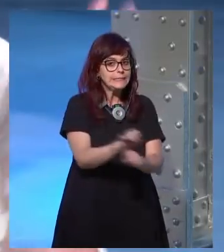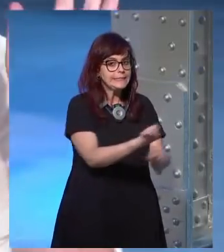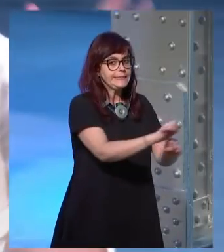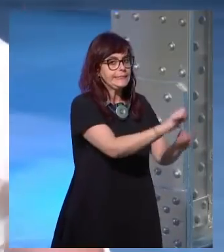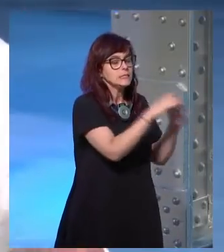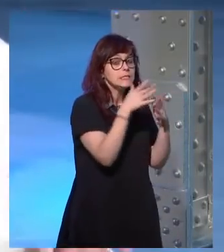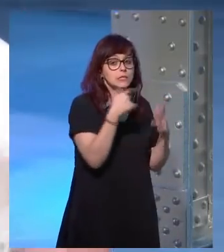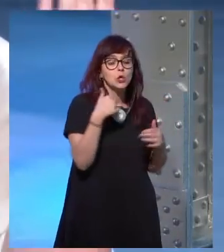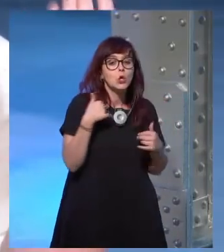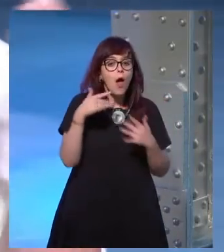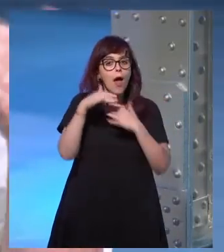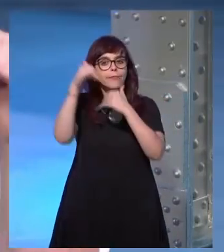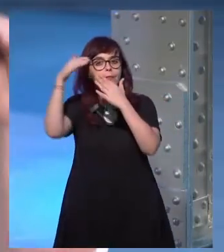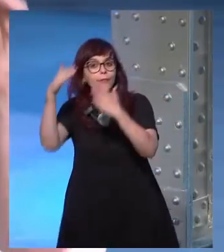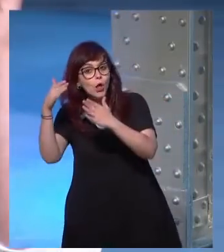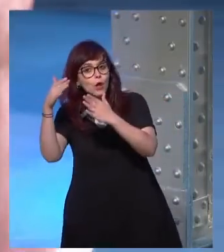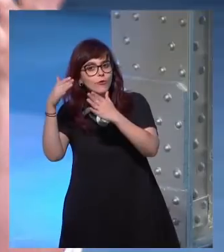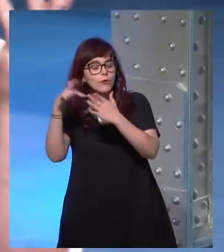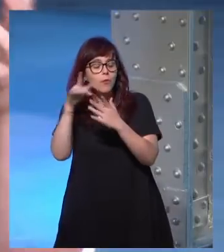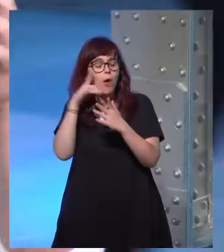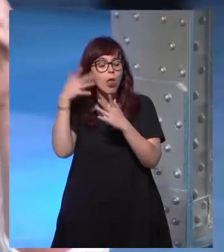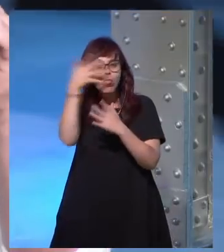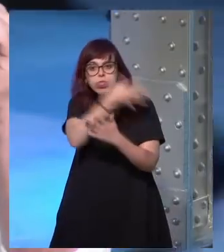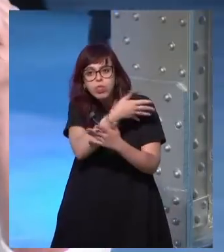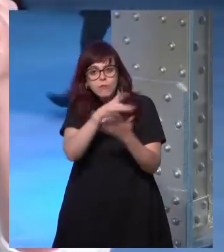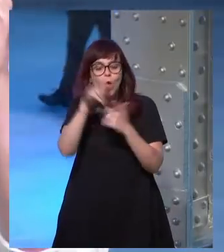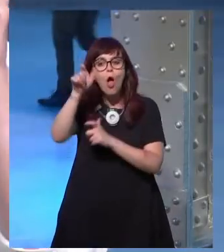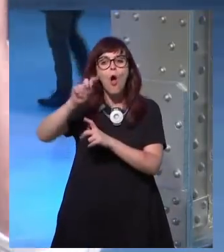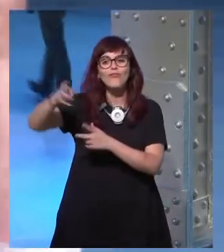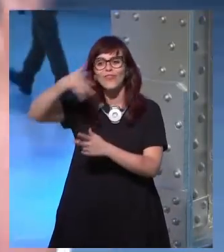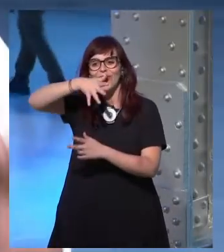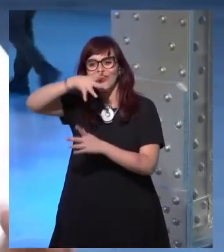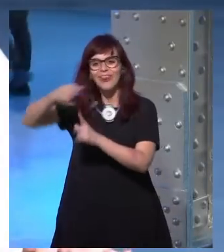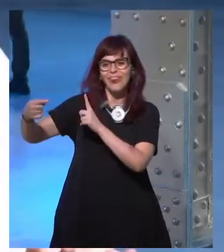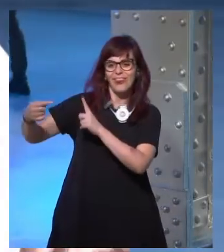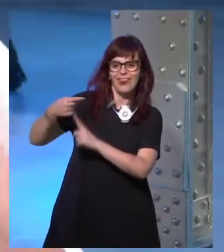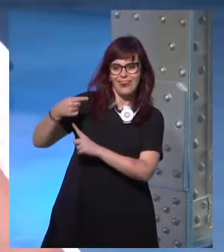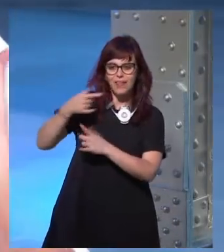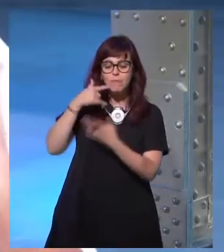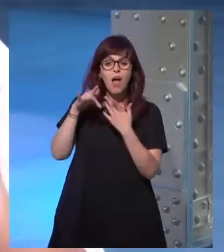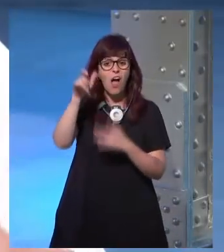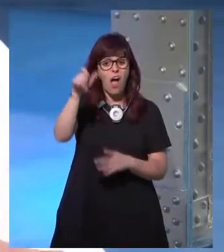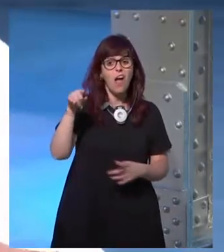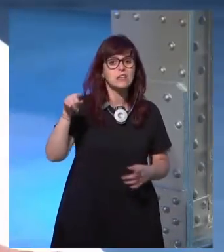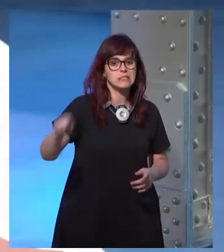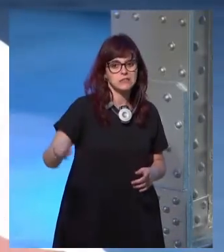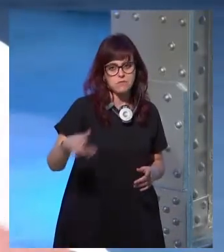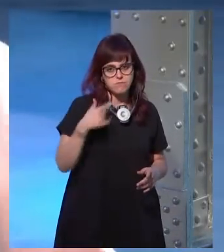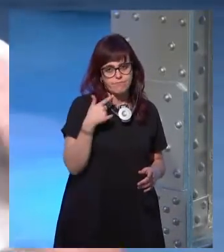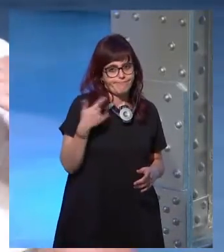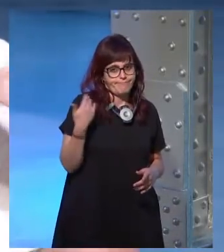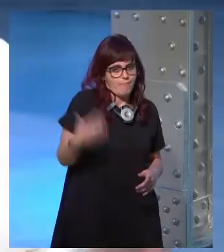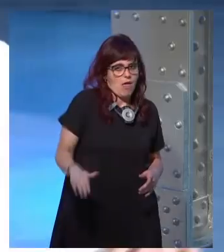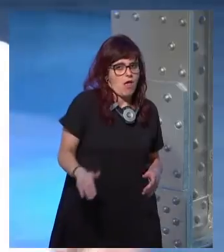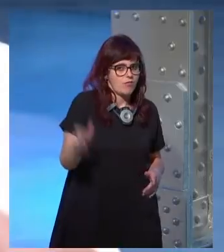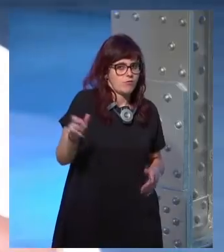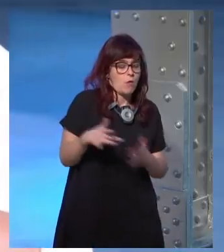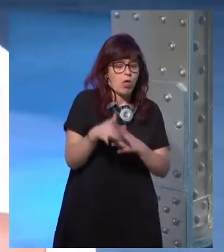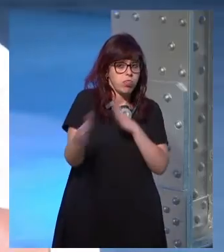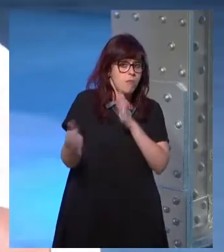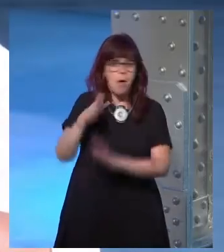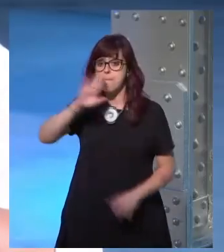and like tell them they're idiots and punch them in the face, which I'll probably do, and so I don't hear about it. I don't see that behavior anymore, but a lot